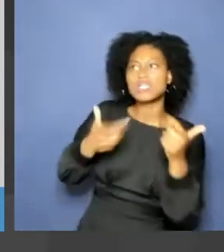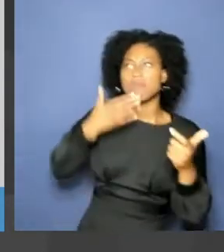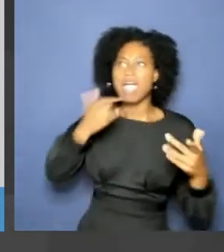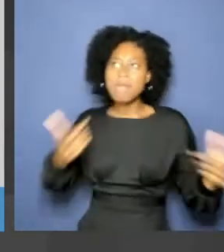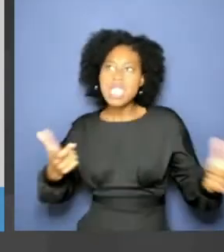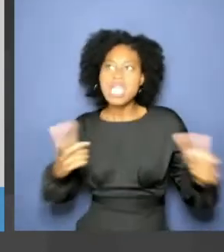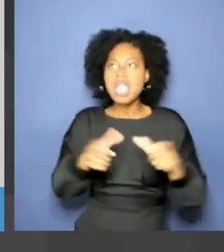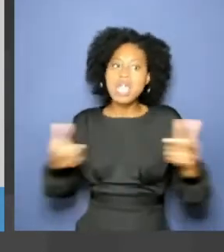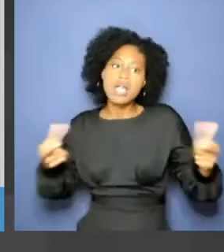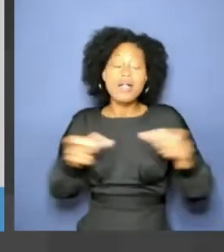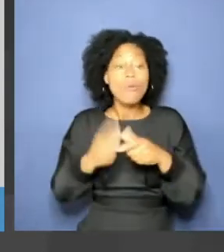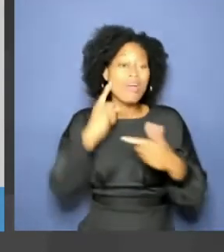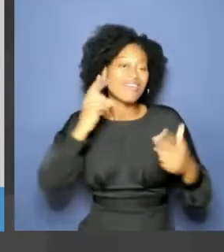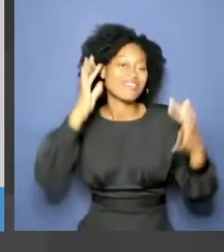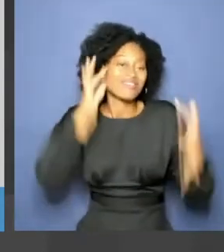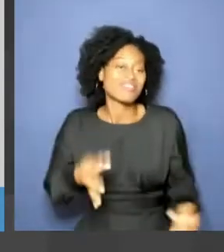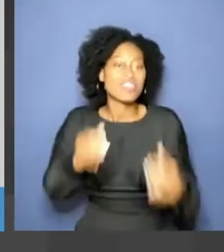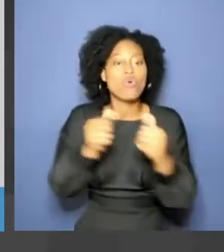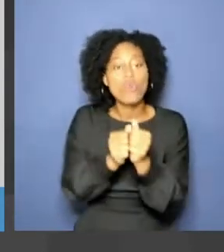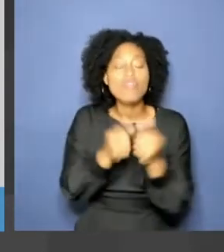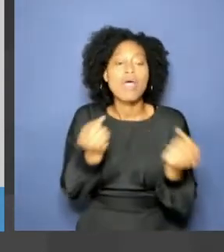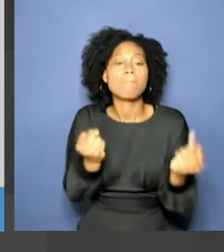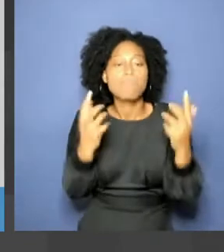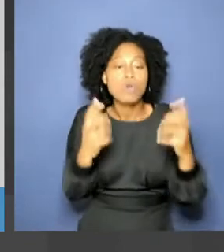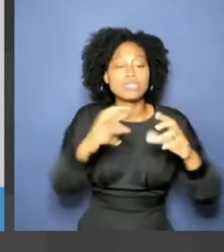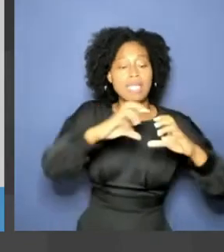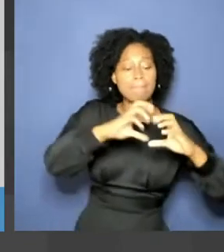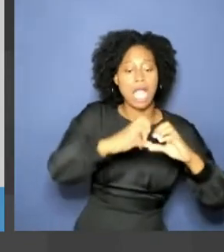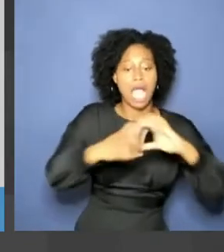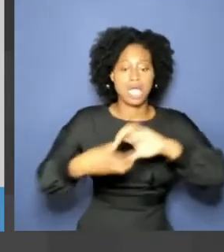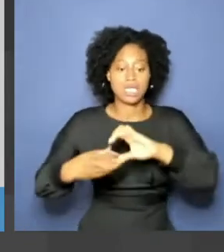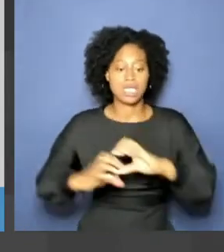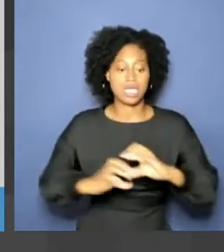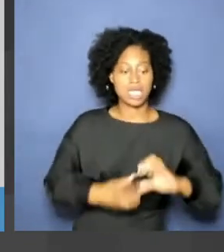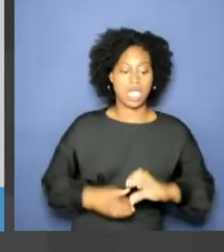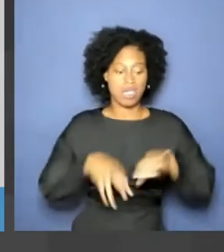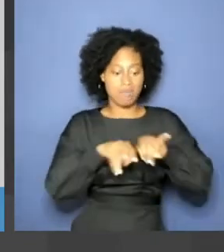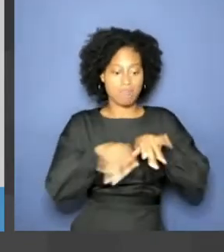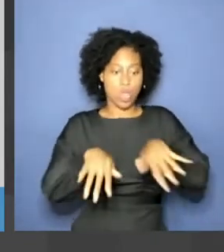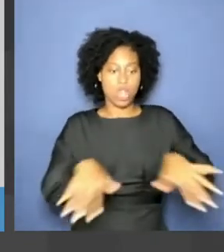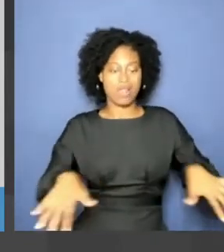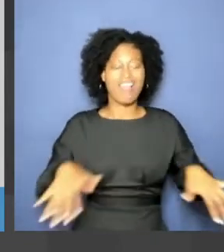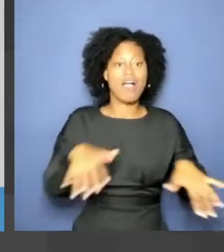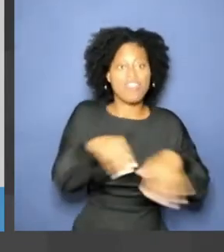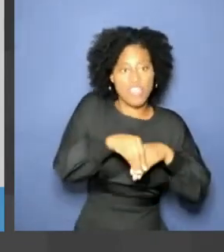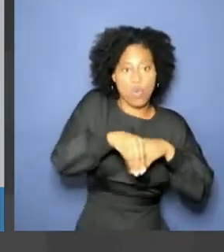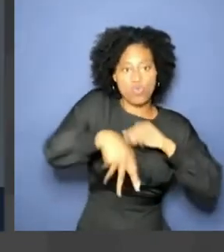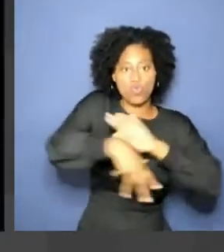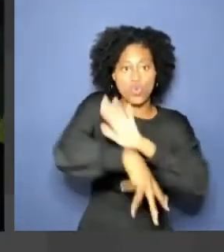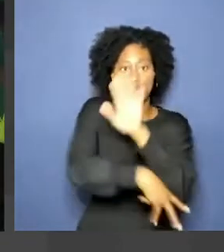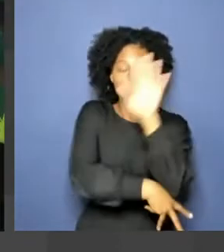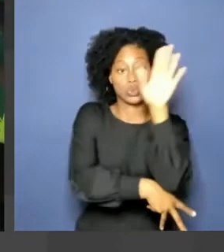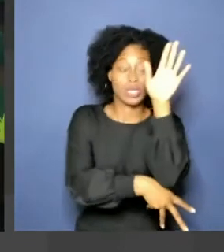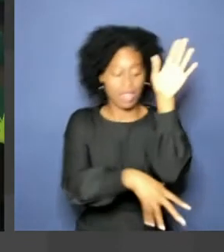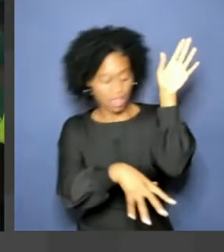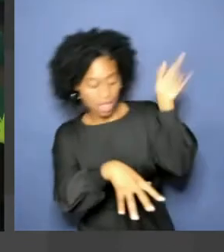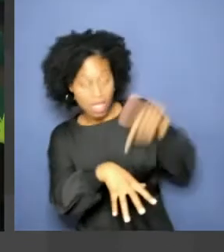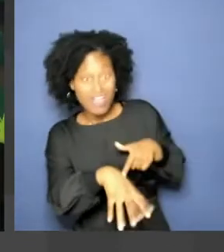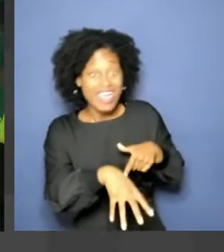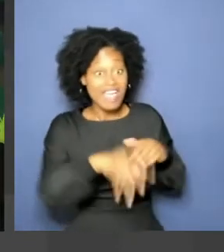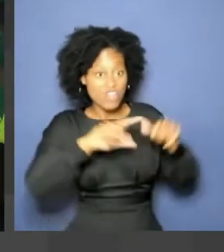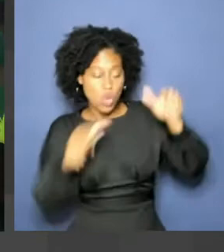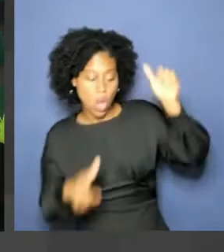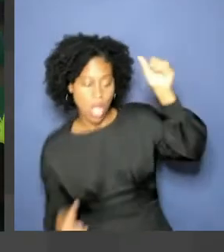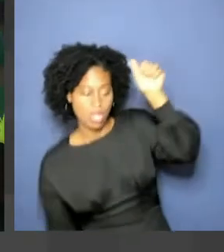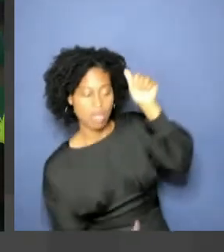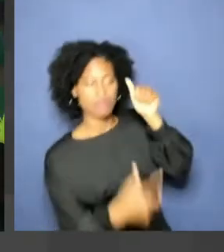that we went with the like multi-block roots, because, for example, when you like go with a boat and then you can go under the mangroves, and I